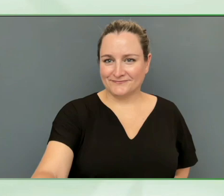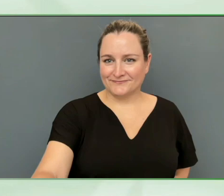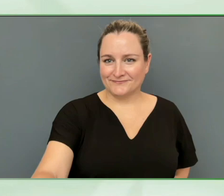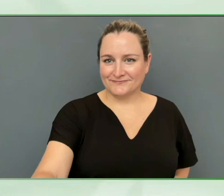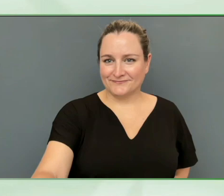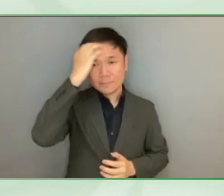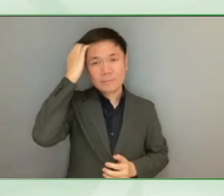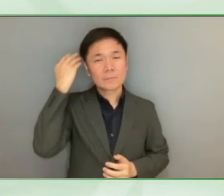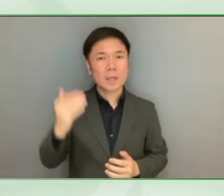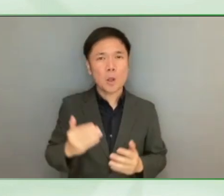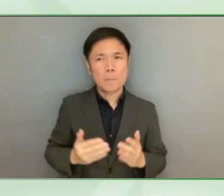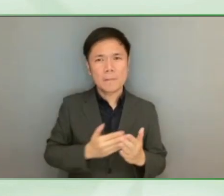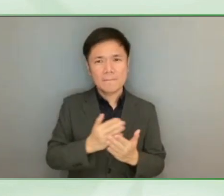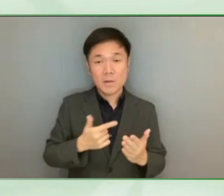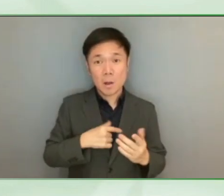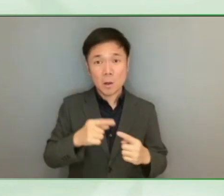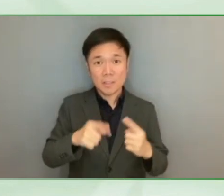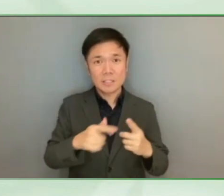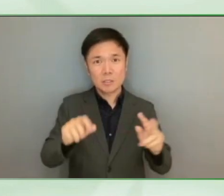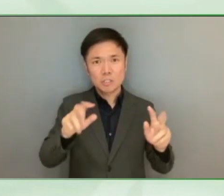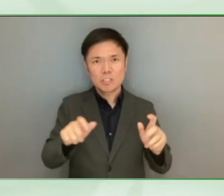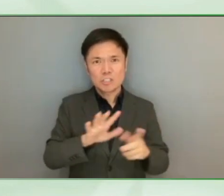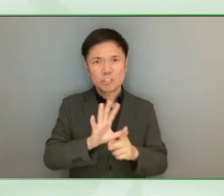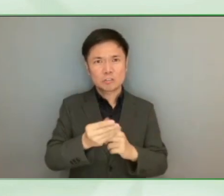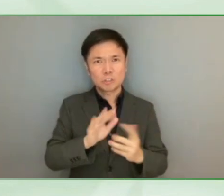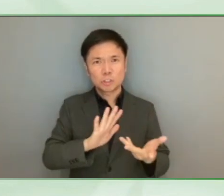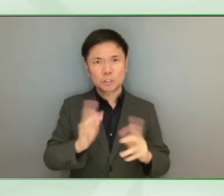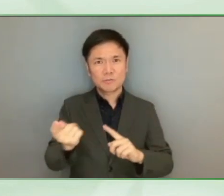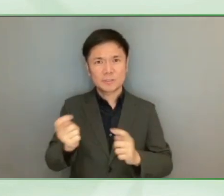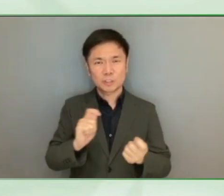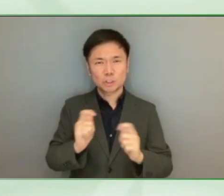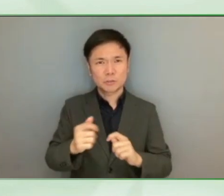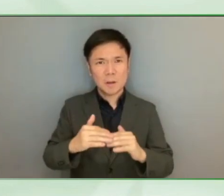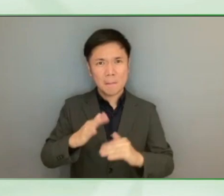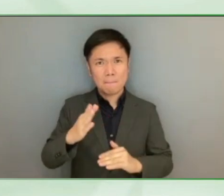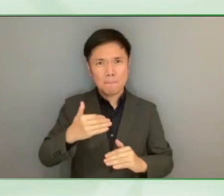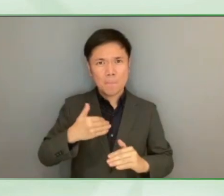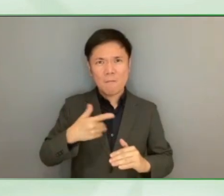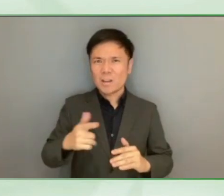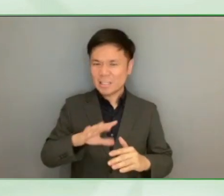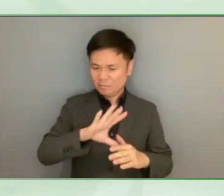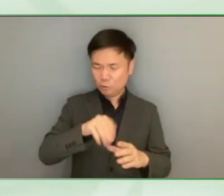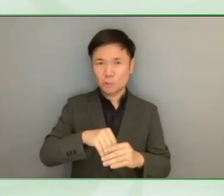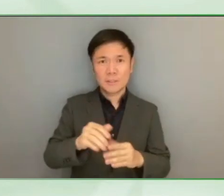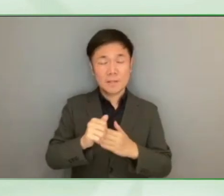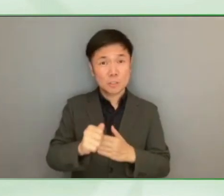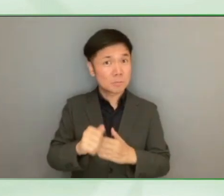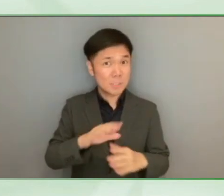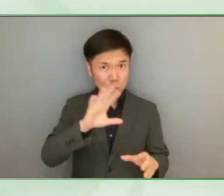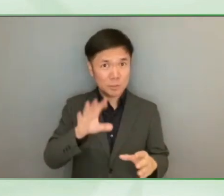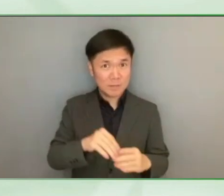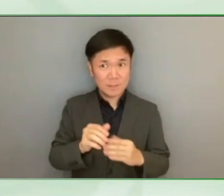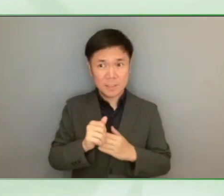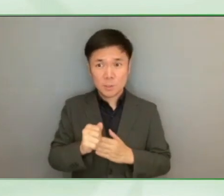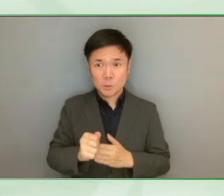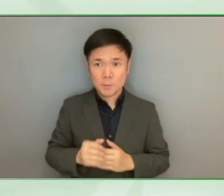a culture shift towards more inclusive leadership, and inclusive leadership that's not